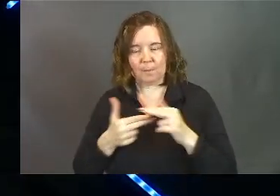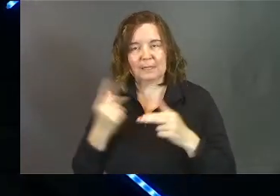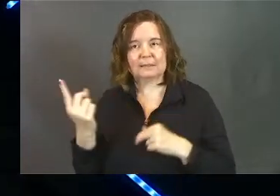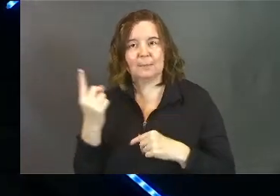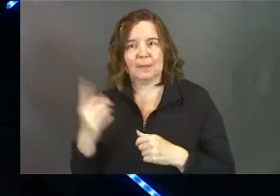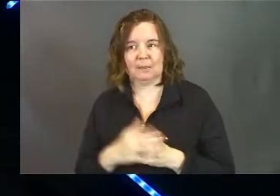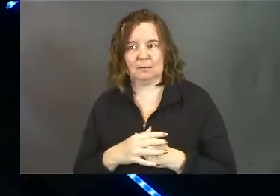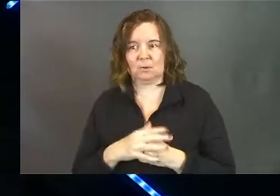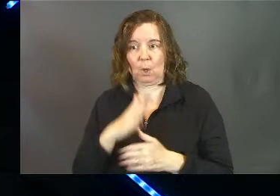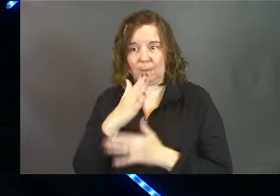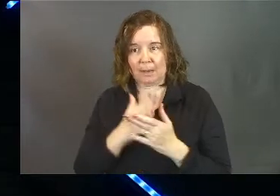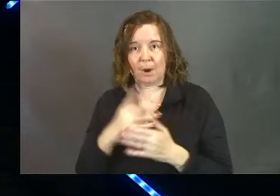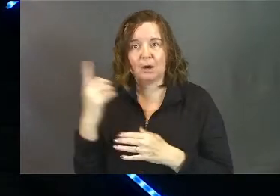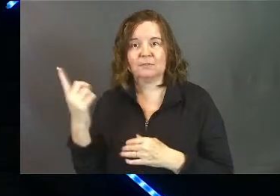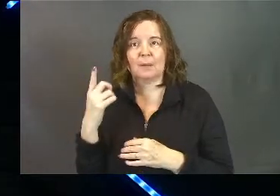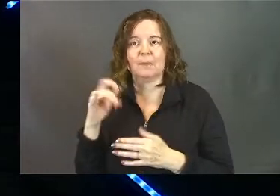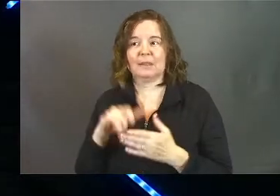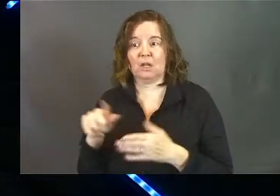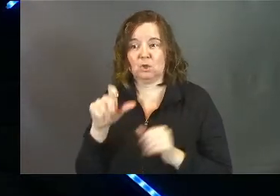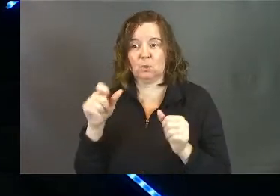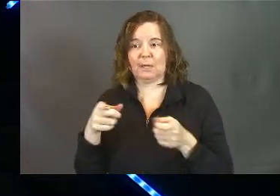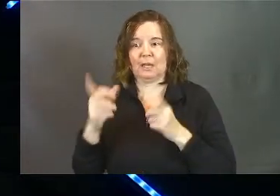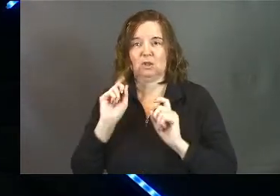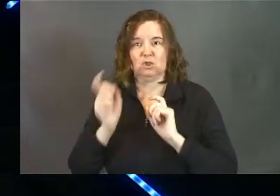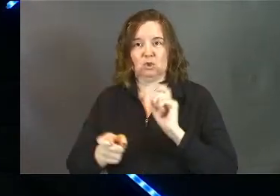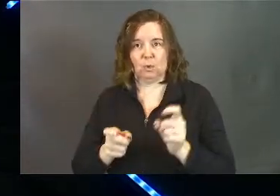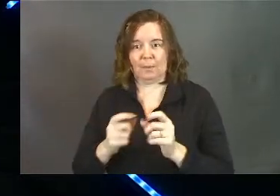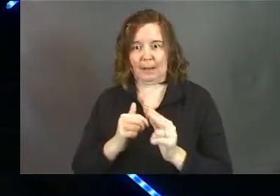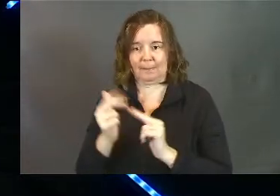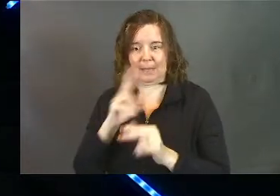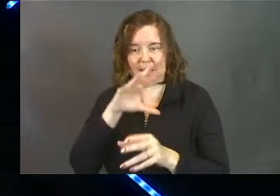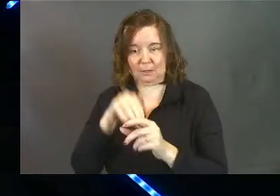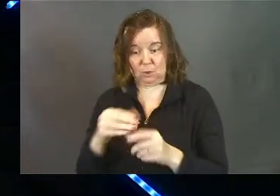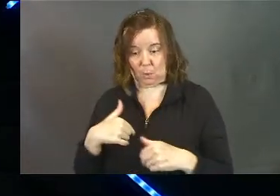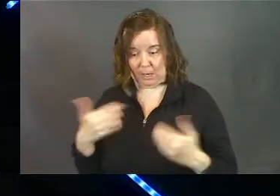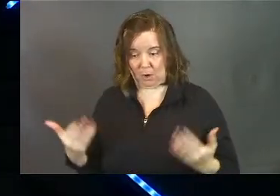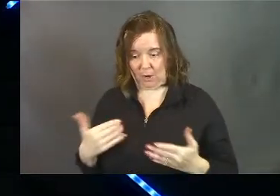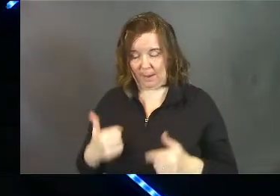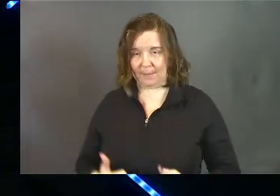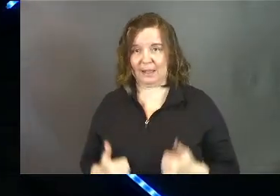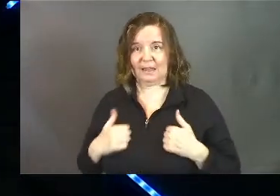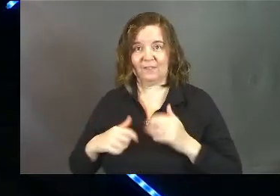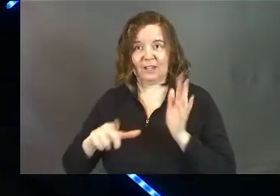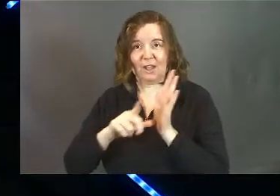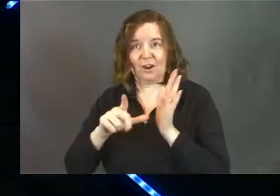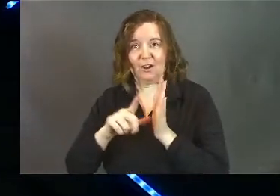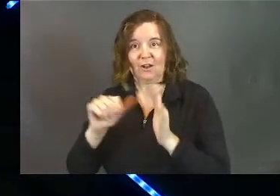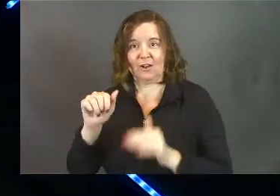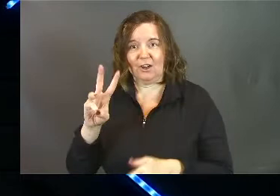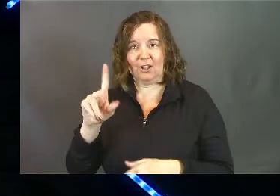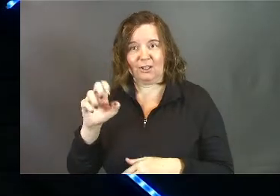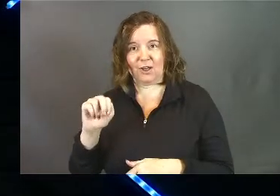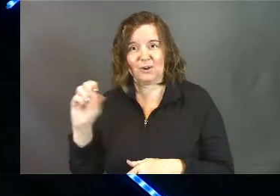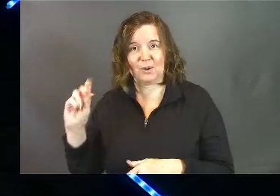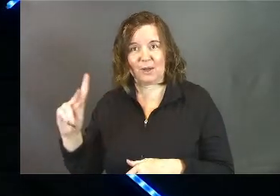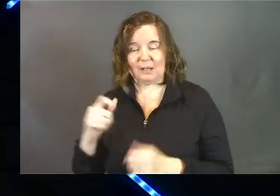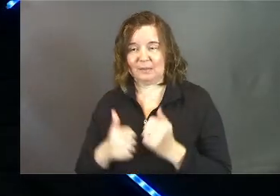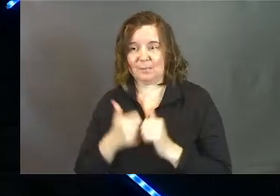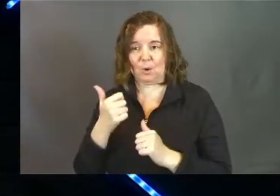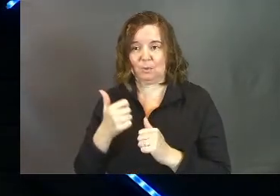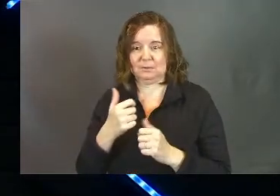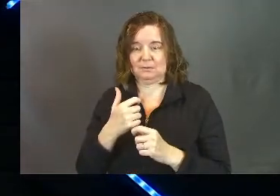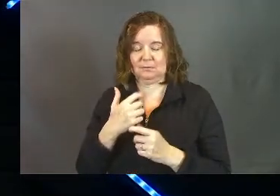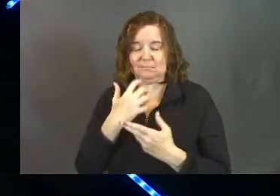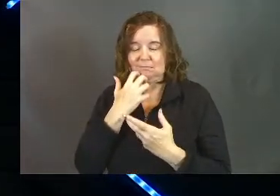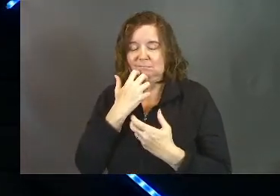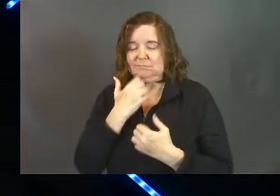something. Go be a part of something that you can contribute to and build into. And so here I am living in Lawton, Oklahoma, in the most like impassioned, fulfilled